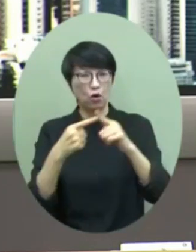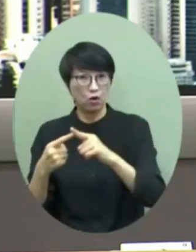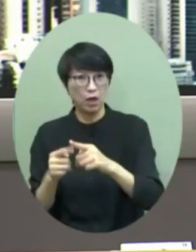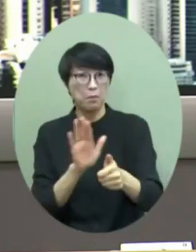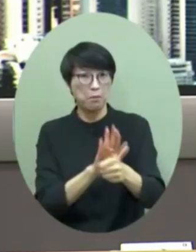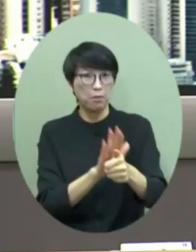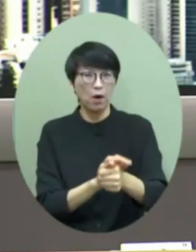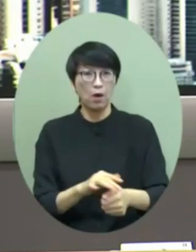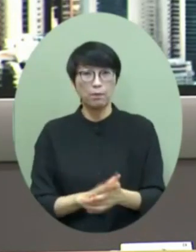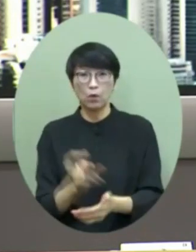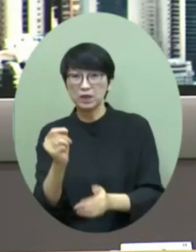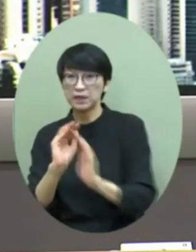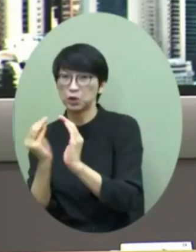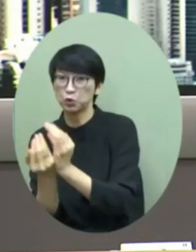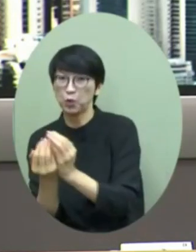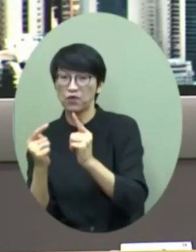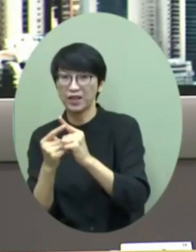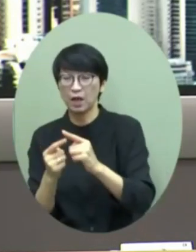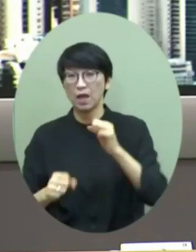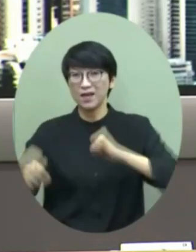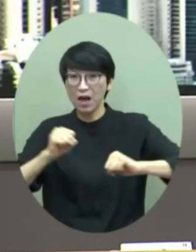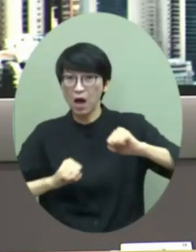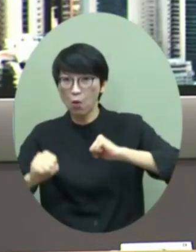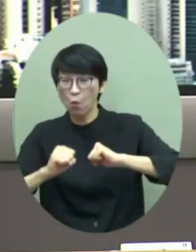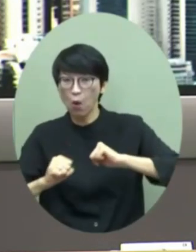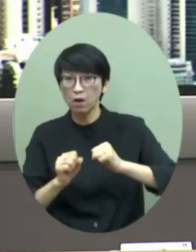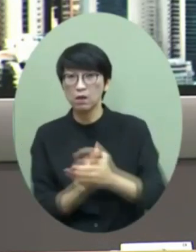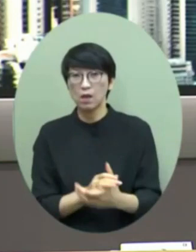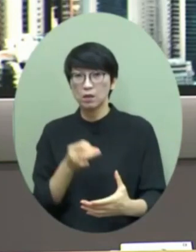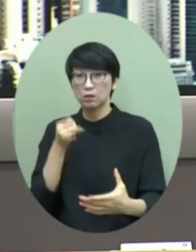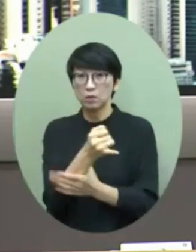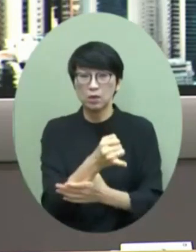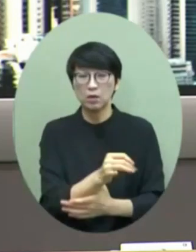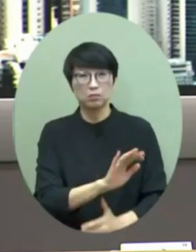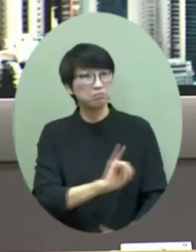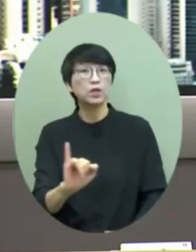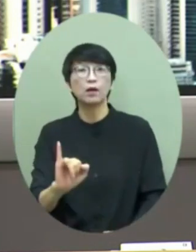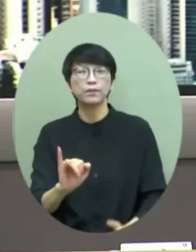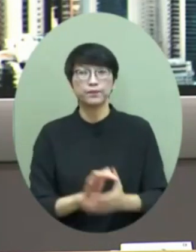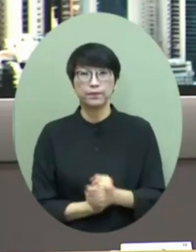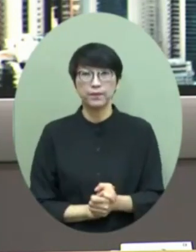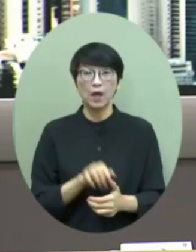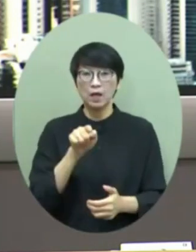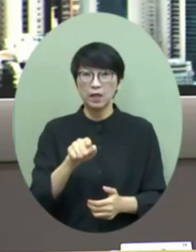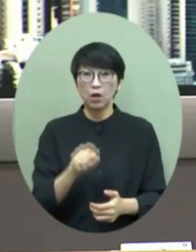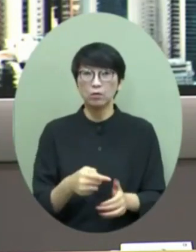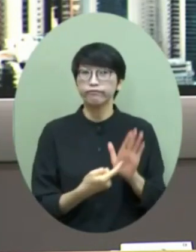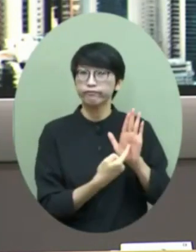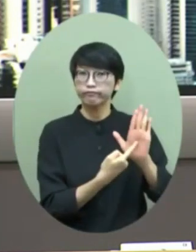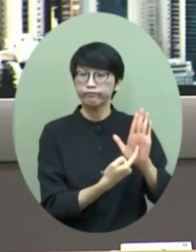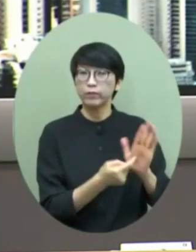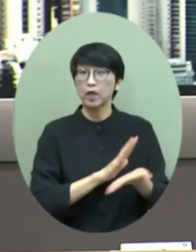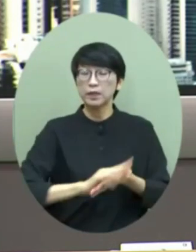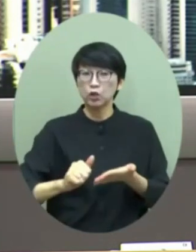the central authorities are determined to protect the majority of law-abiding citizens in Hong Kong. They should be protected from a